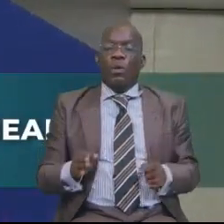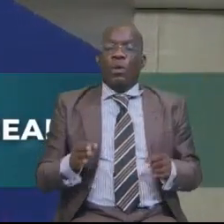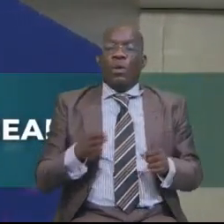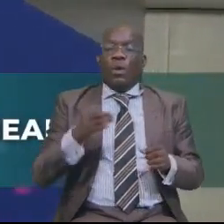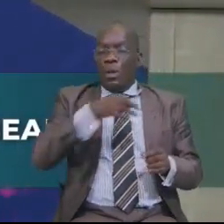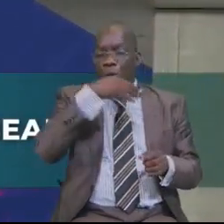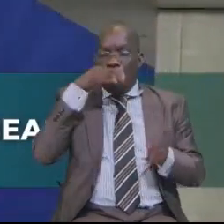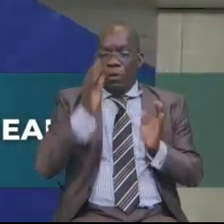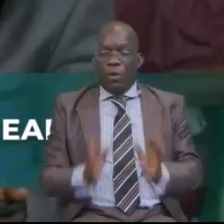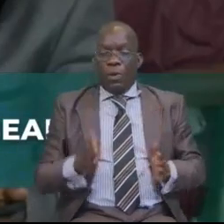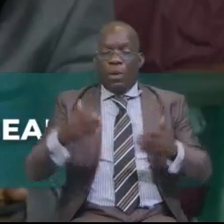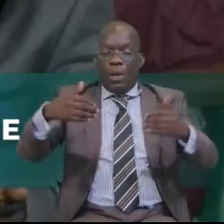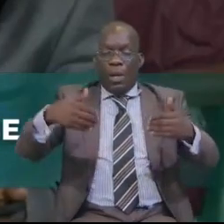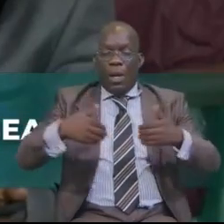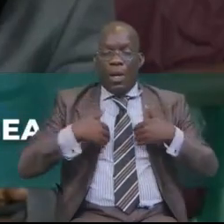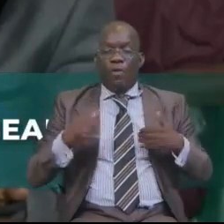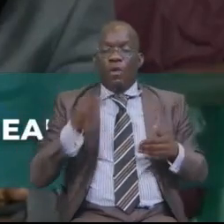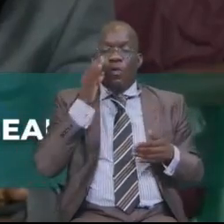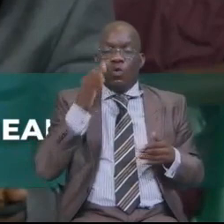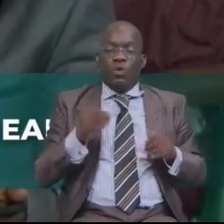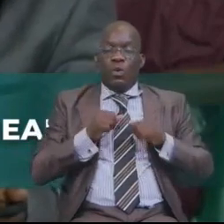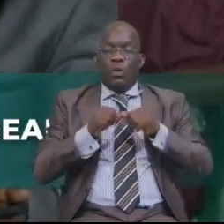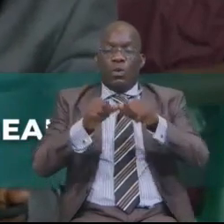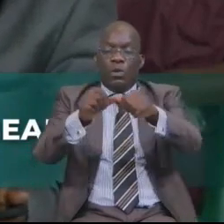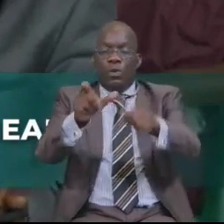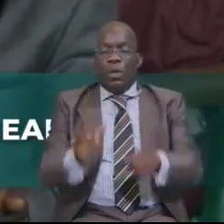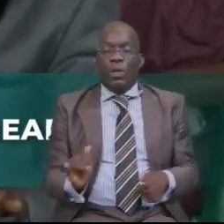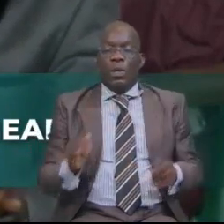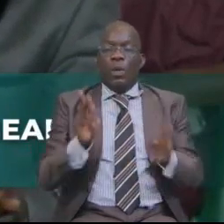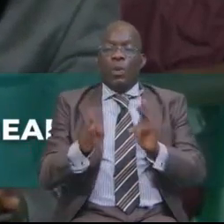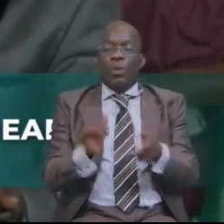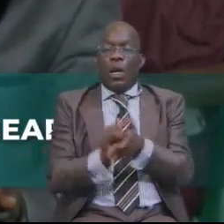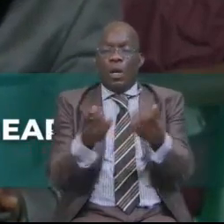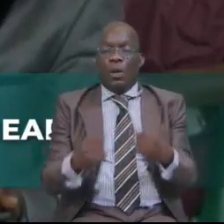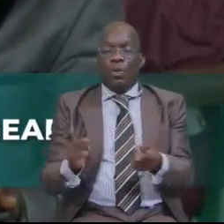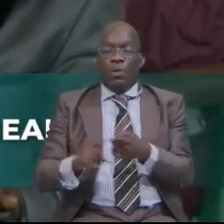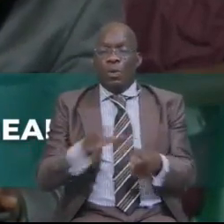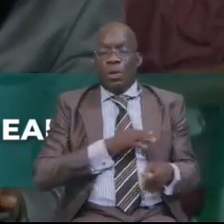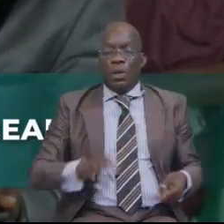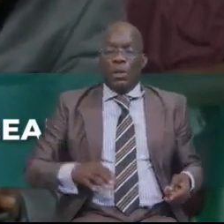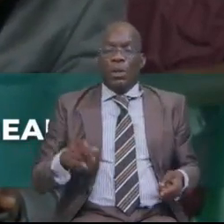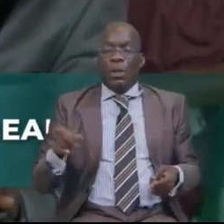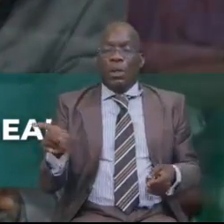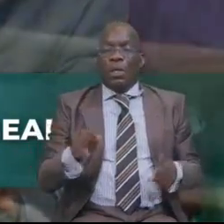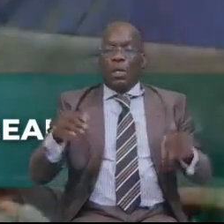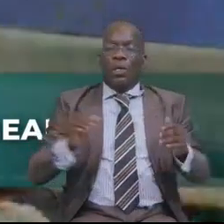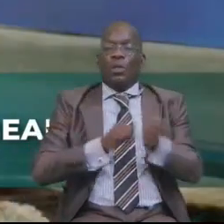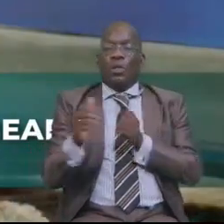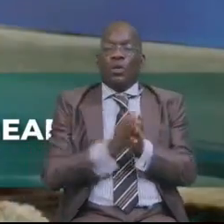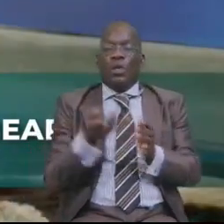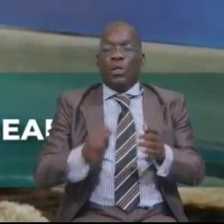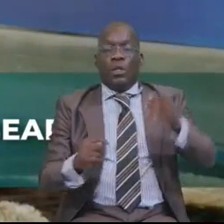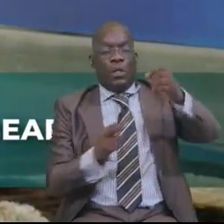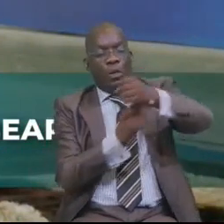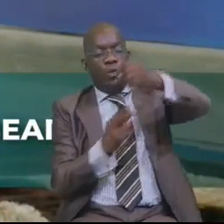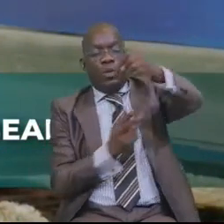fruits continually. The people that have come to Christ and they have burnt the bridge behind them, because